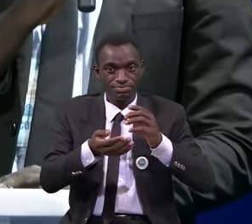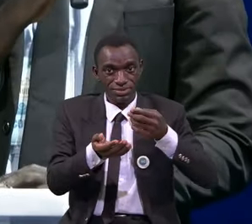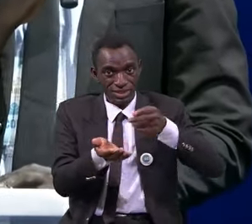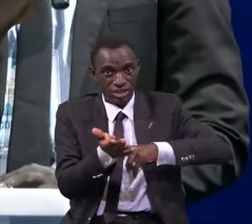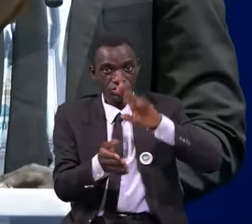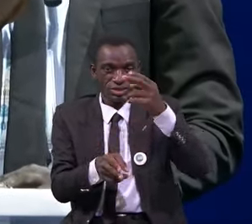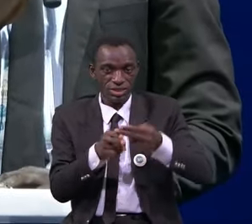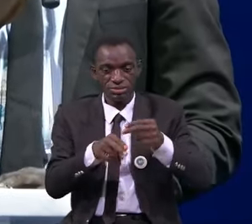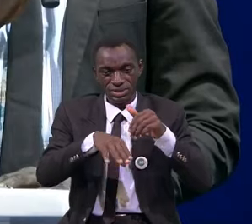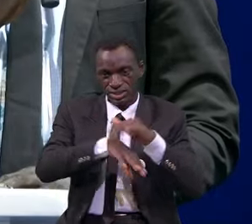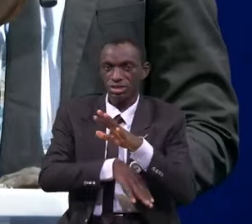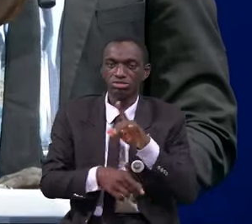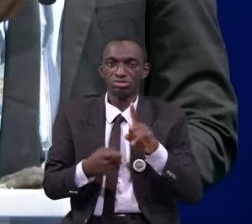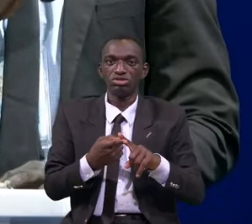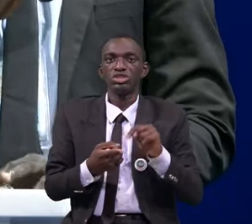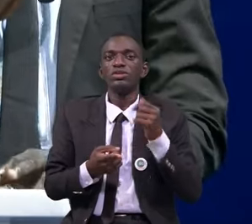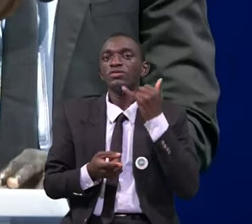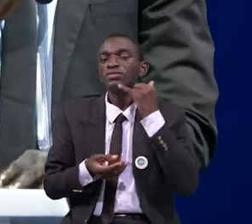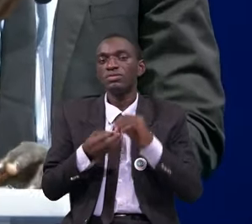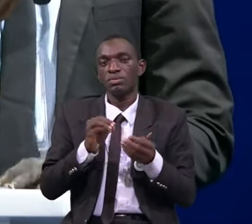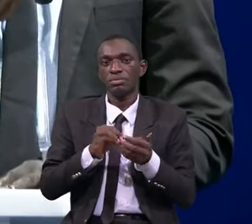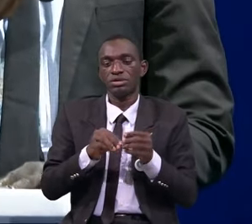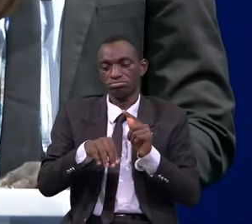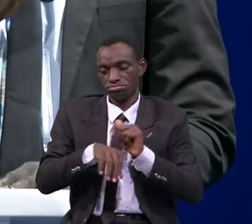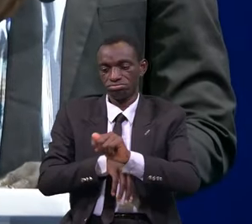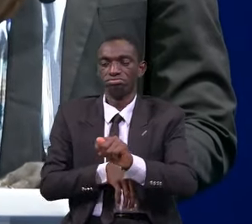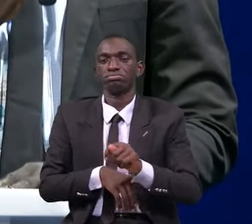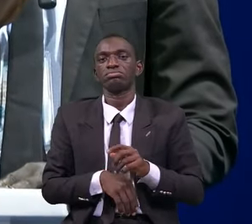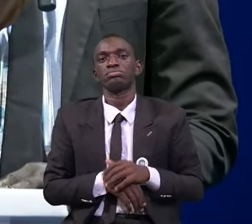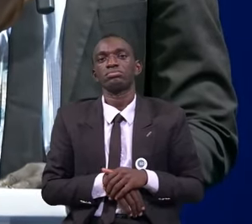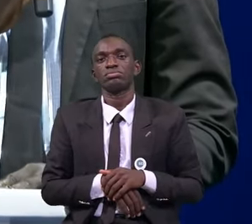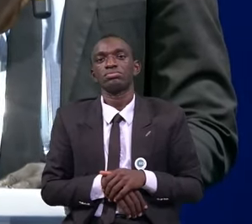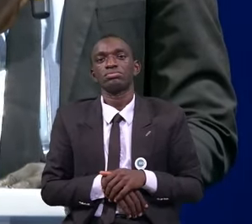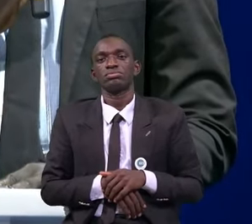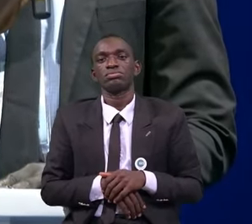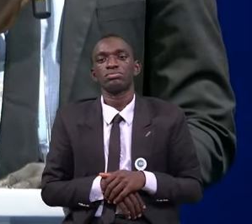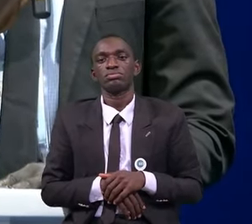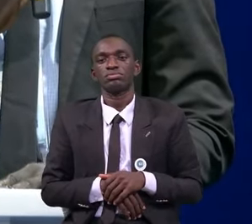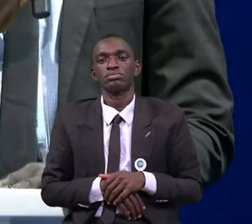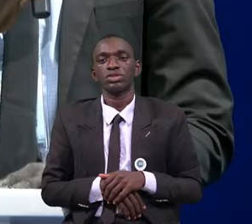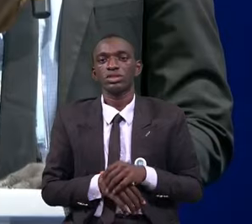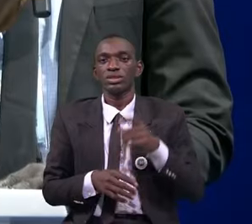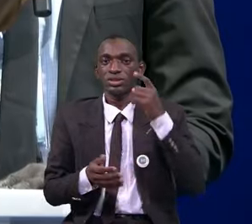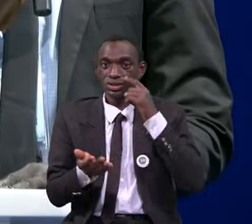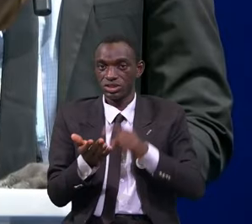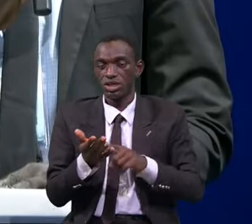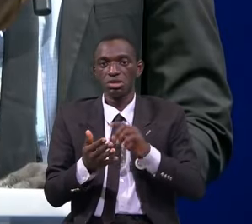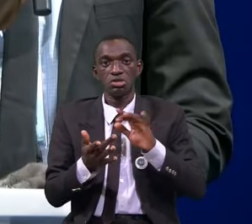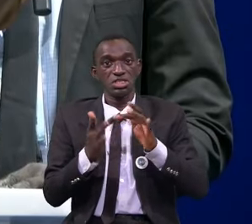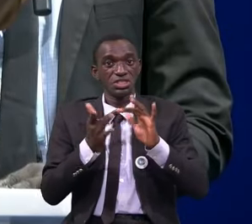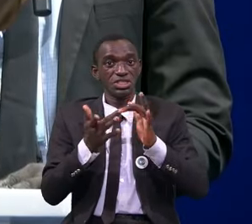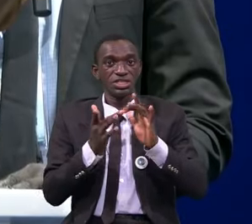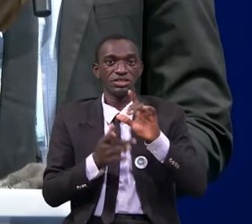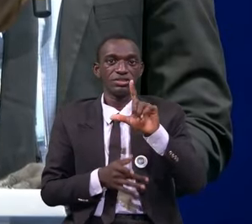lieu Alpha, nous espérons que vous aussi en ligne, vous avez aussi vu le lien pour vous inscrire. Check it online,